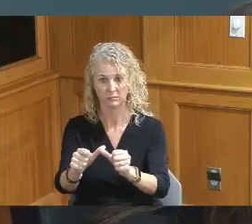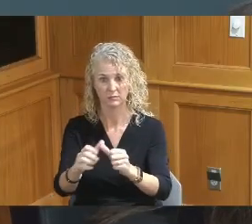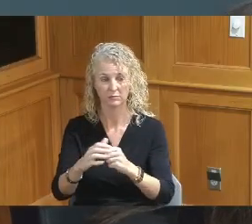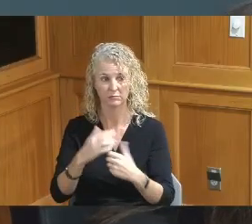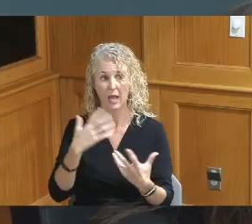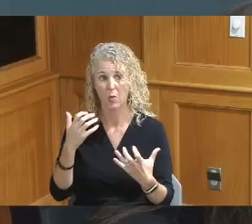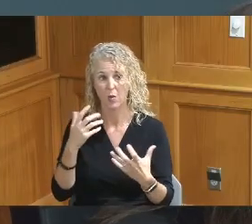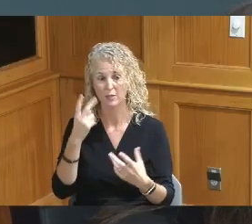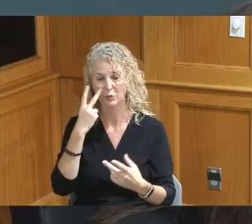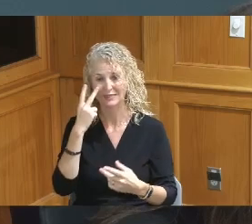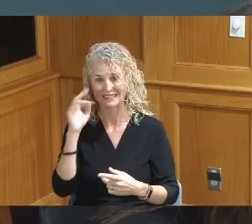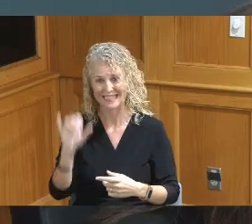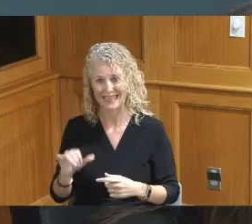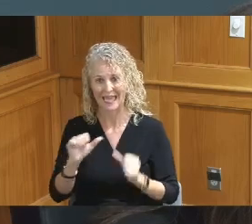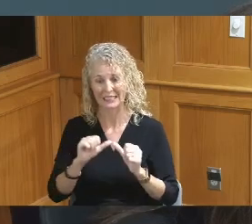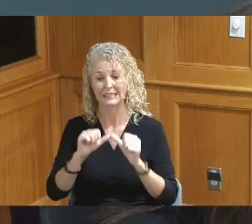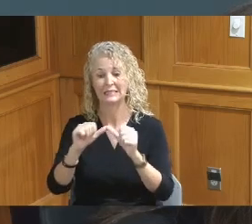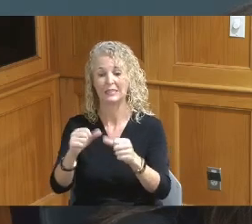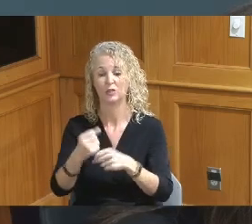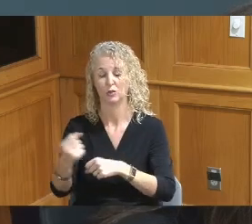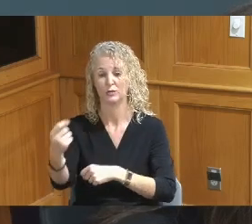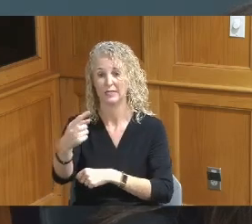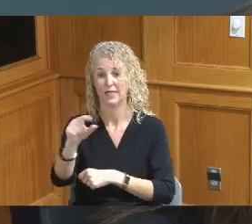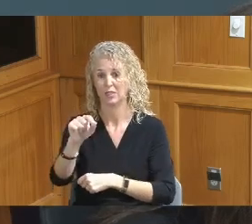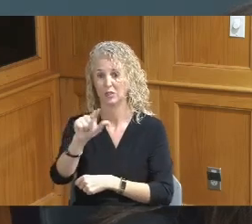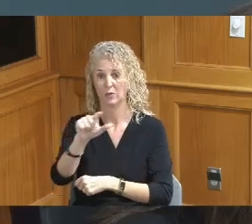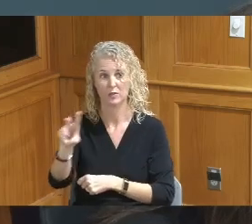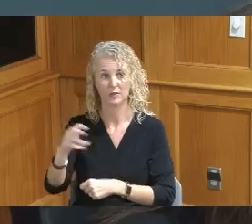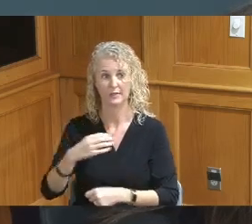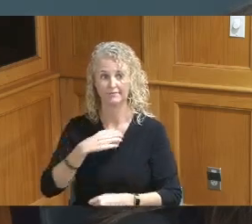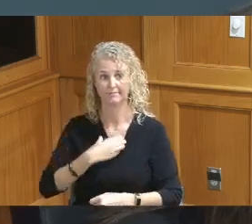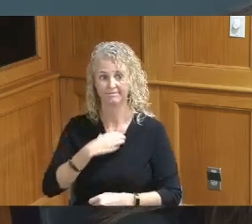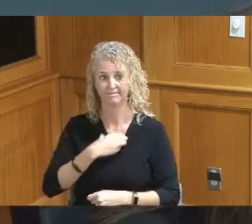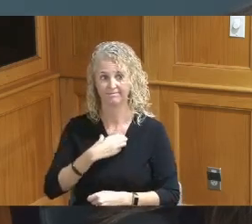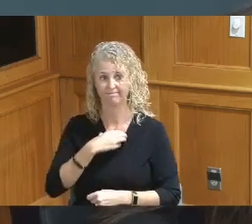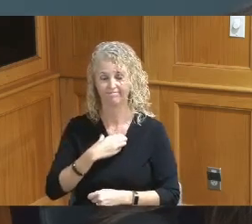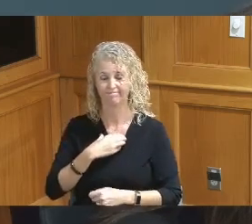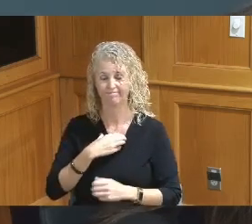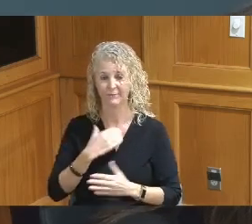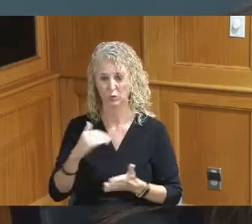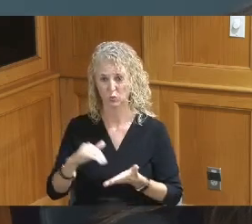what I would want to see happen. Hold on one second.